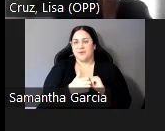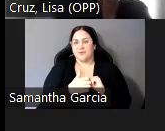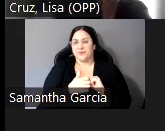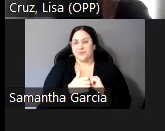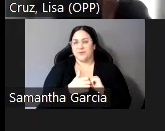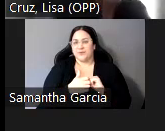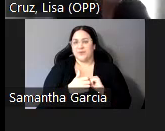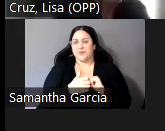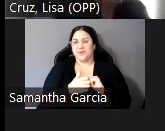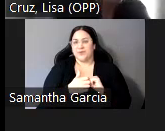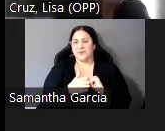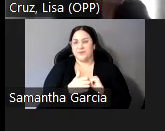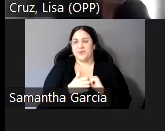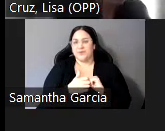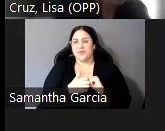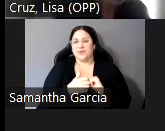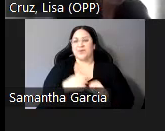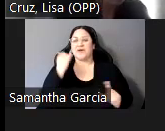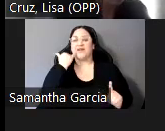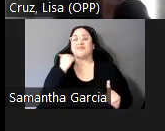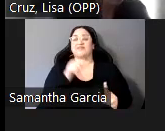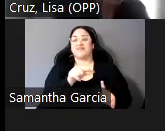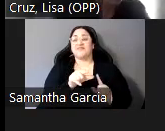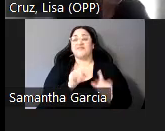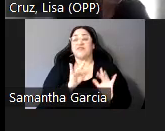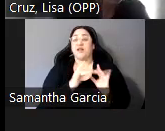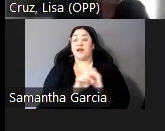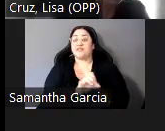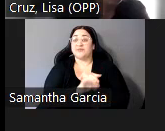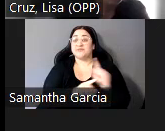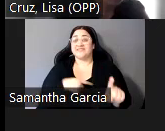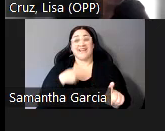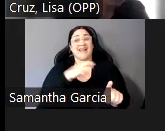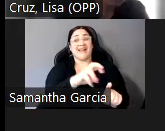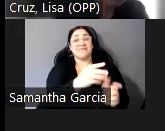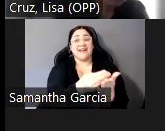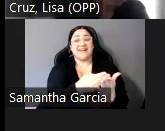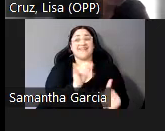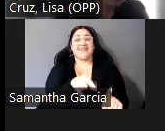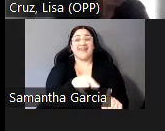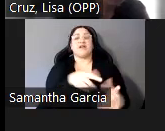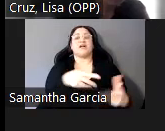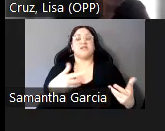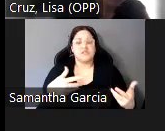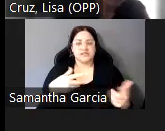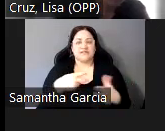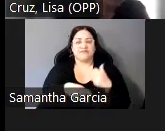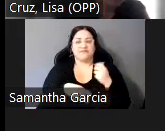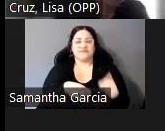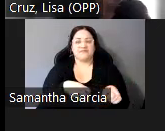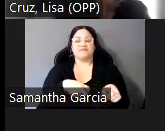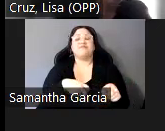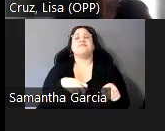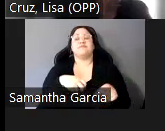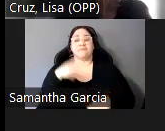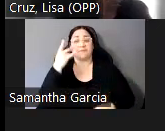from one account to the next, to the next, to the next. And the fraudsters do this to make it difficult for law enforcement to investigate, because we have to write a search warrant. It